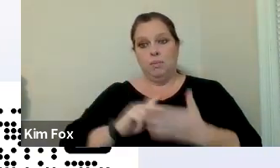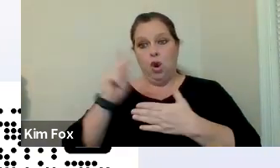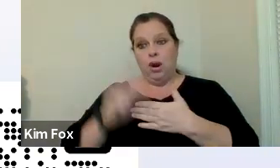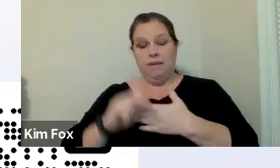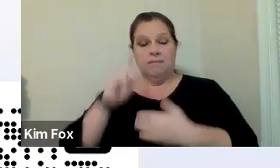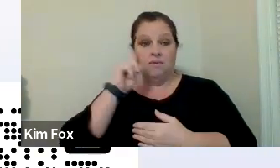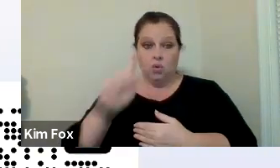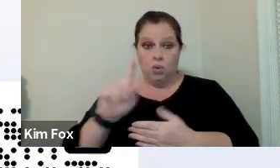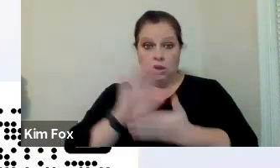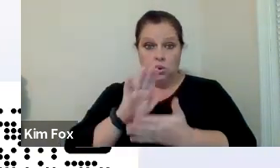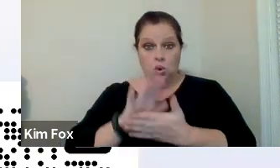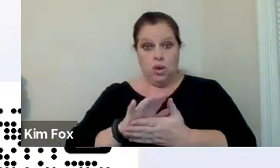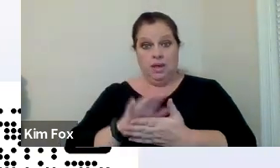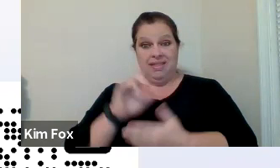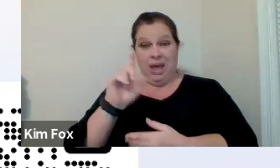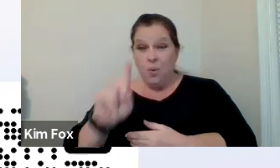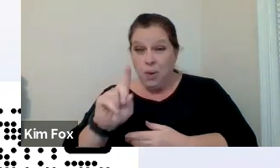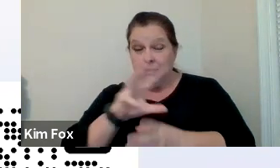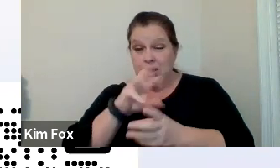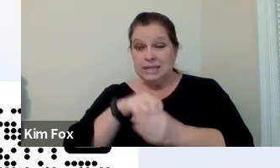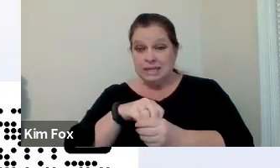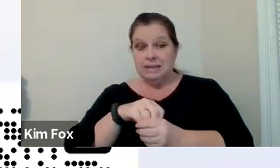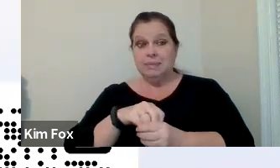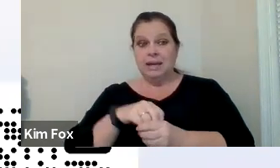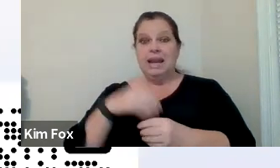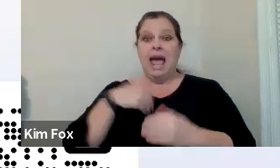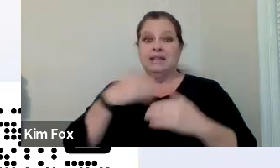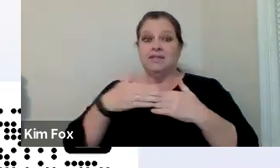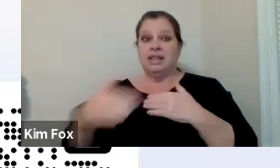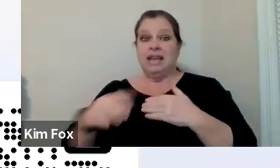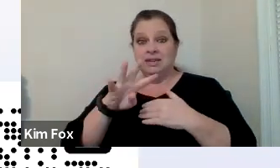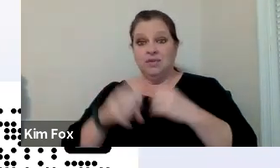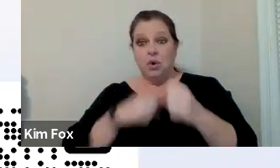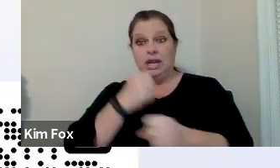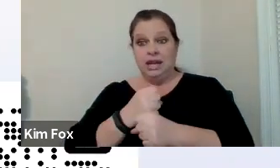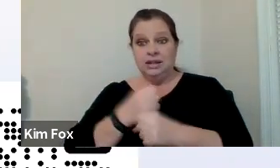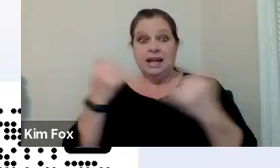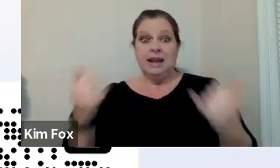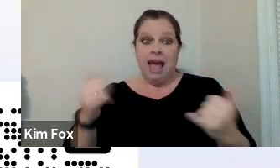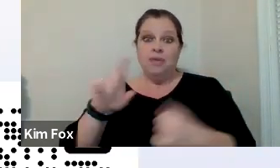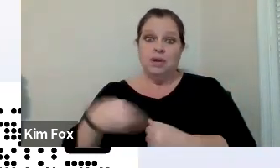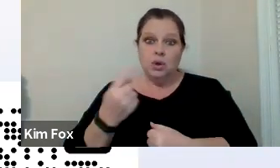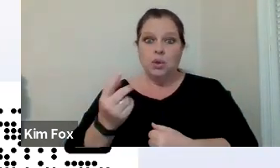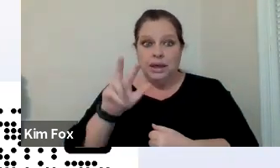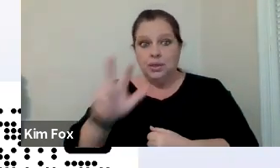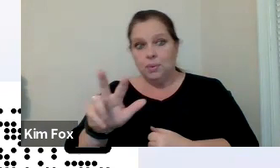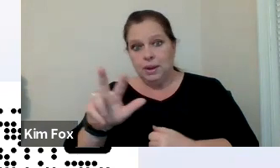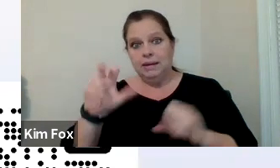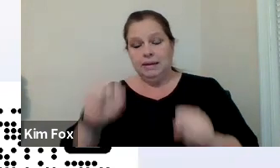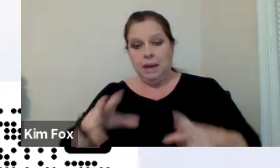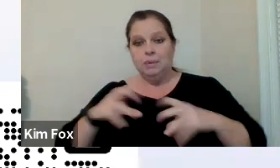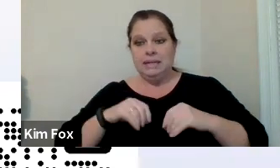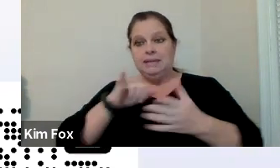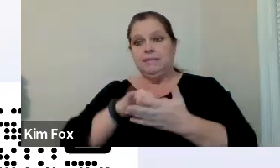one school. And that one participant has it for the next 4 years. So now there's only 3 participants that receive